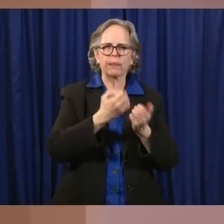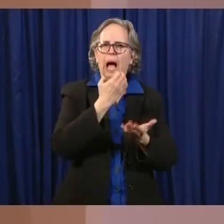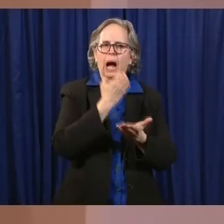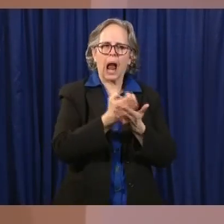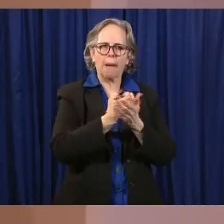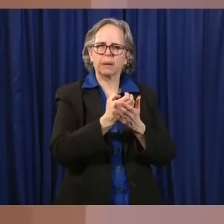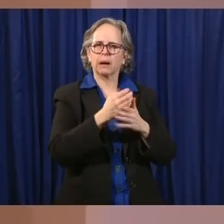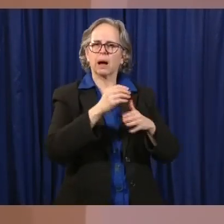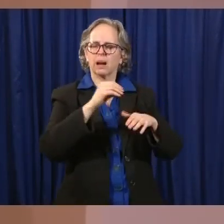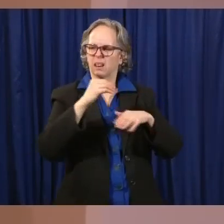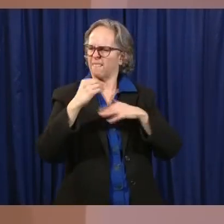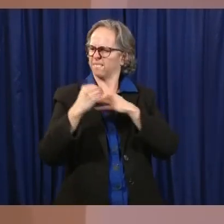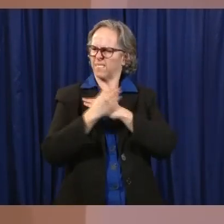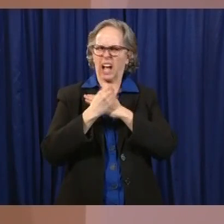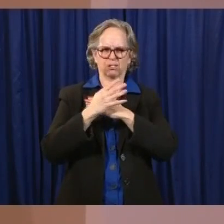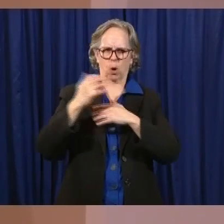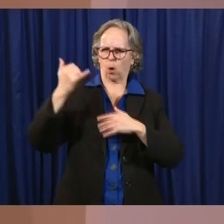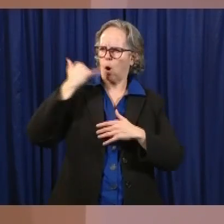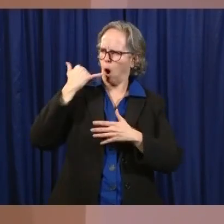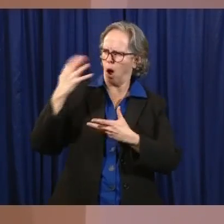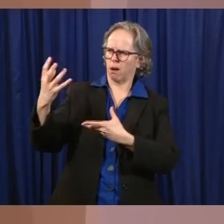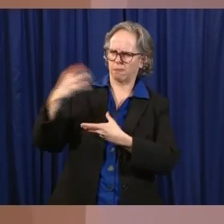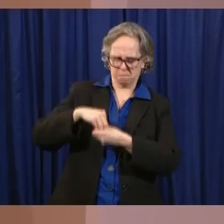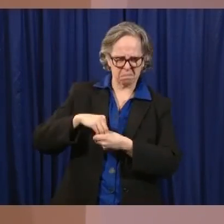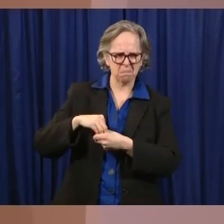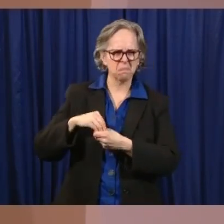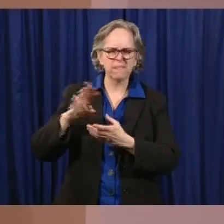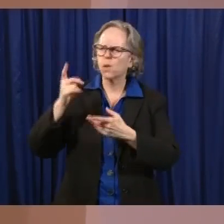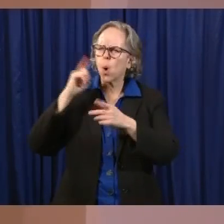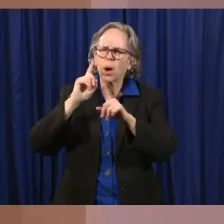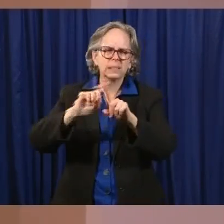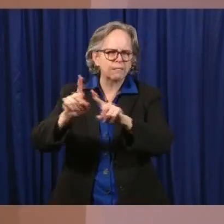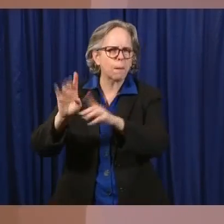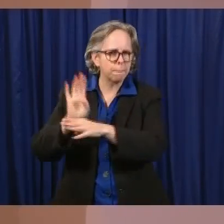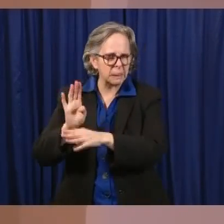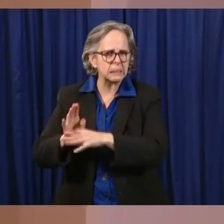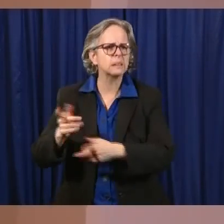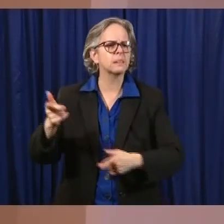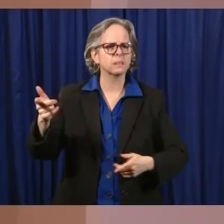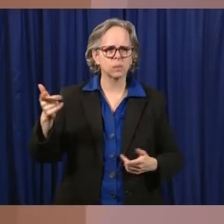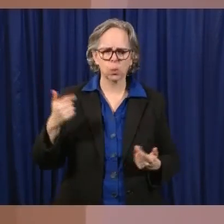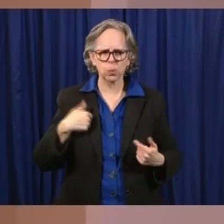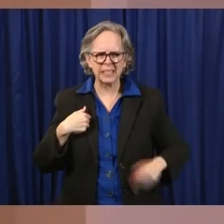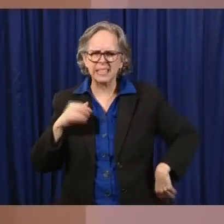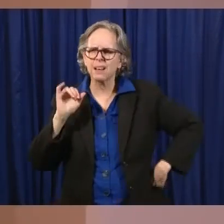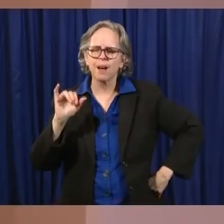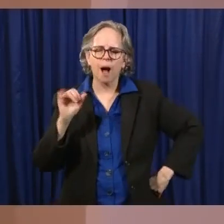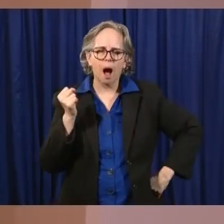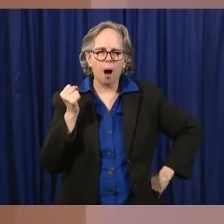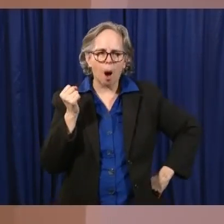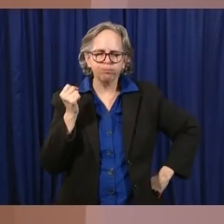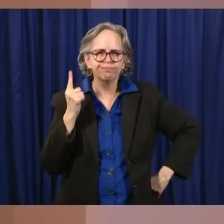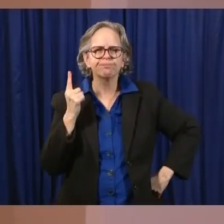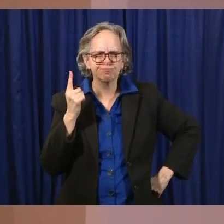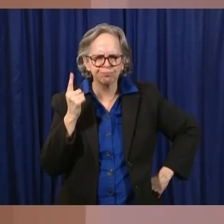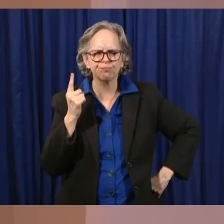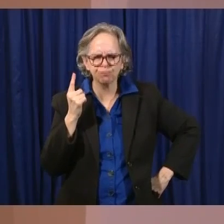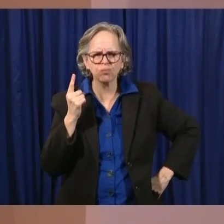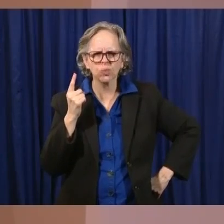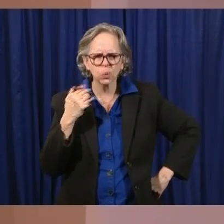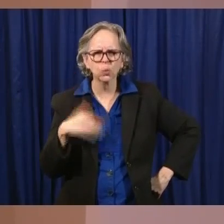what businesses who are involved with that were saying. We understand. We want to make sure you understand that we